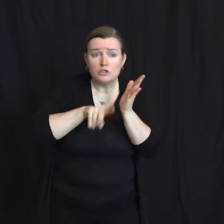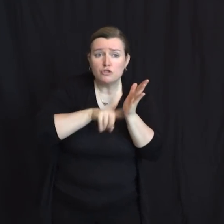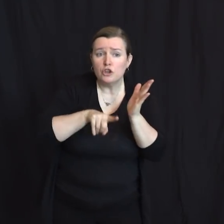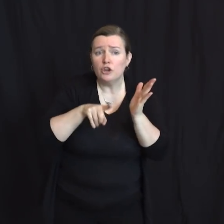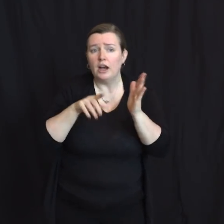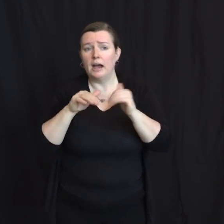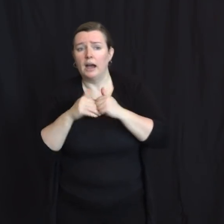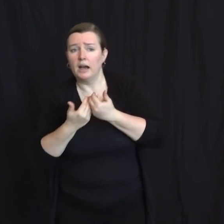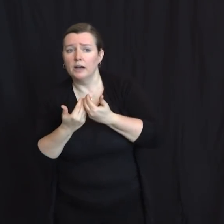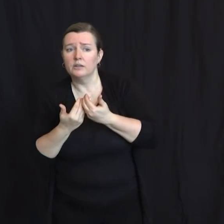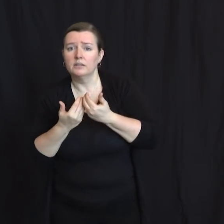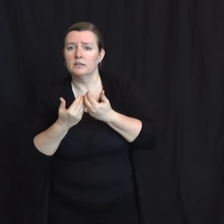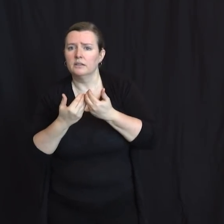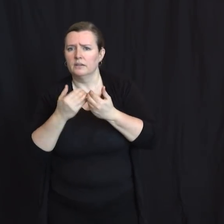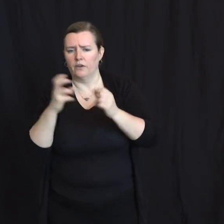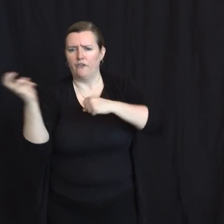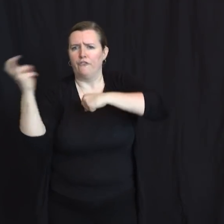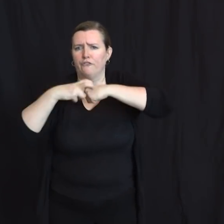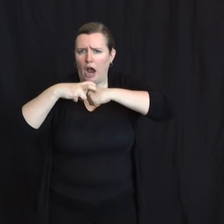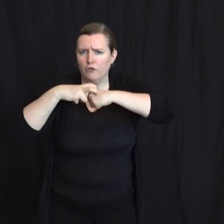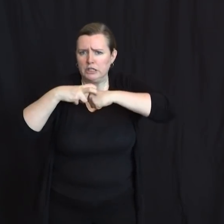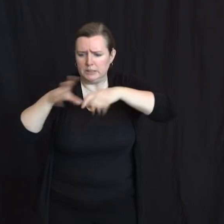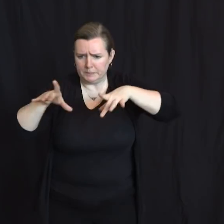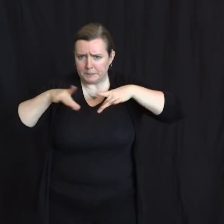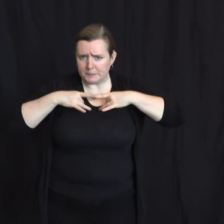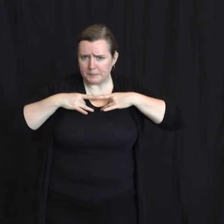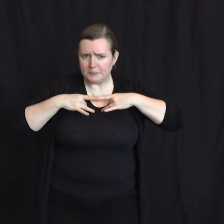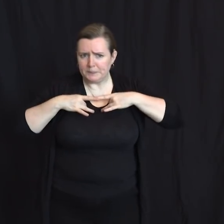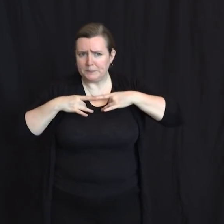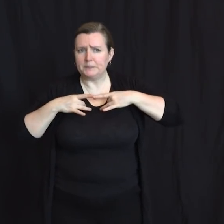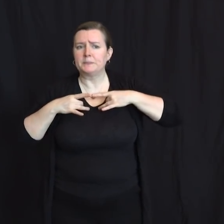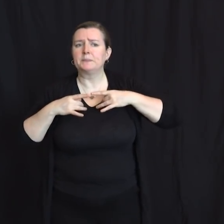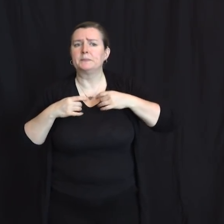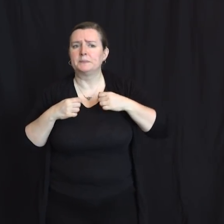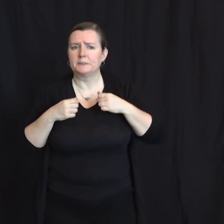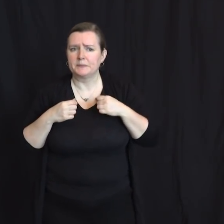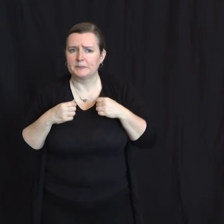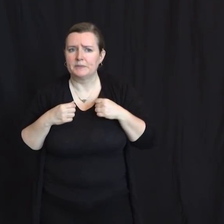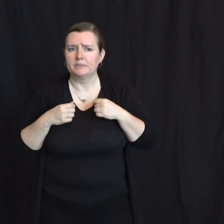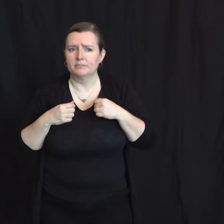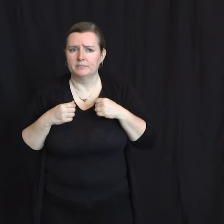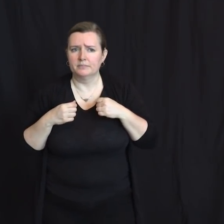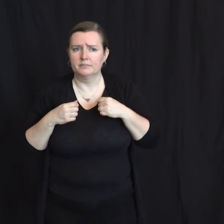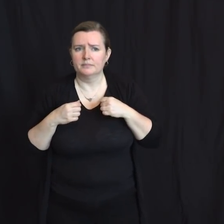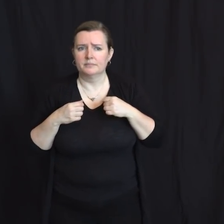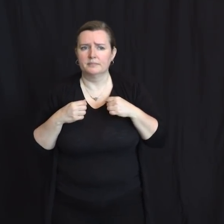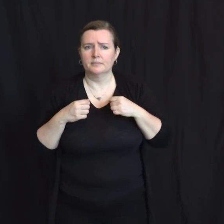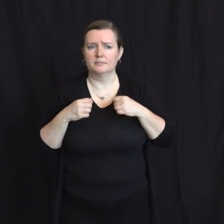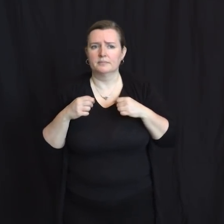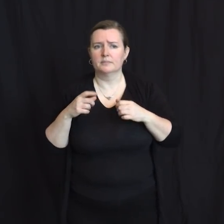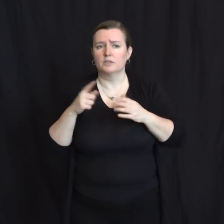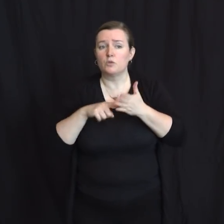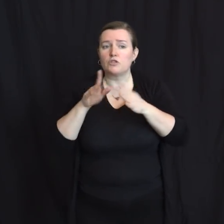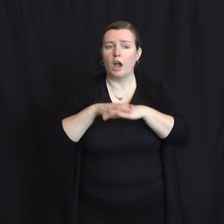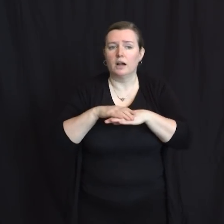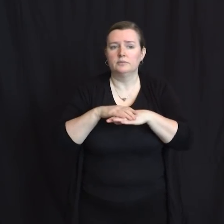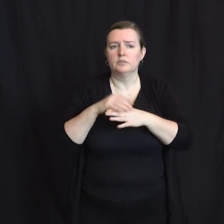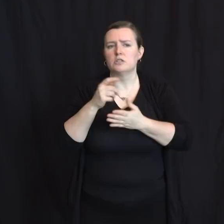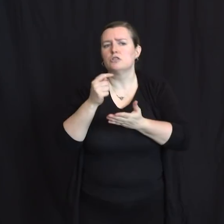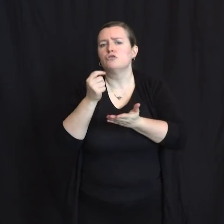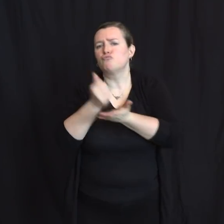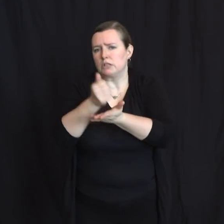about. We have lots of clinical trials underway of possible treatments to try to bring treatments to the public as soon as possible, ranging from studies